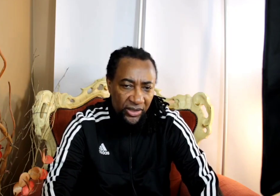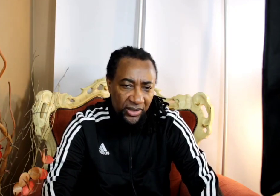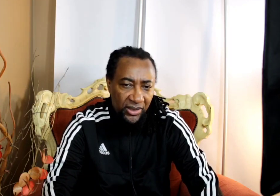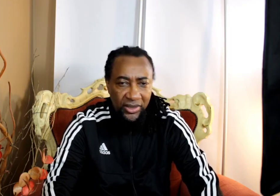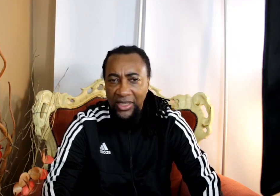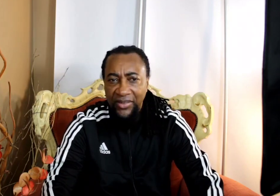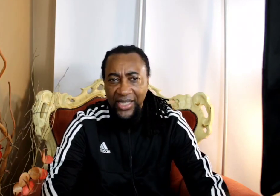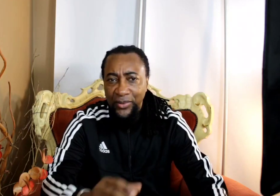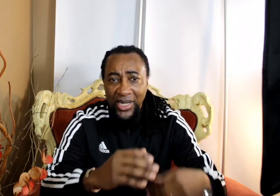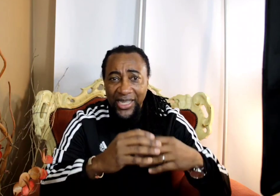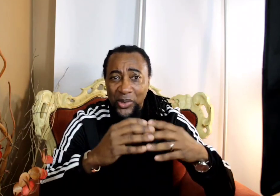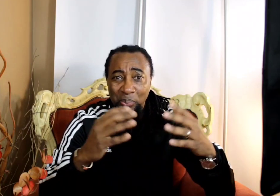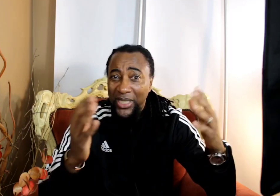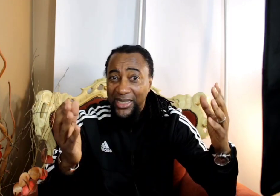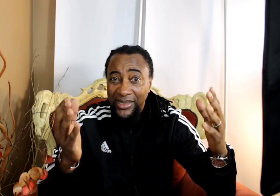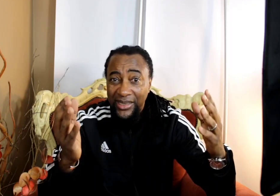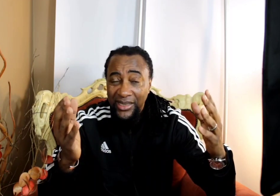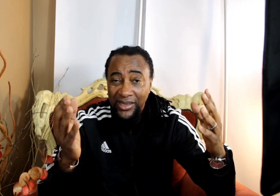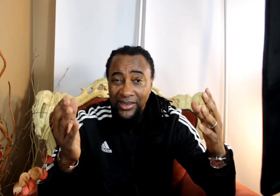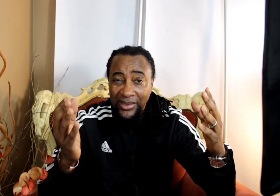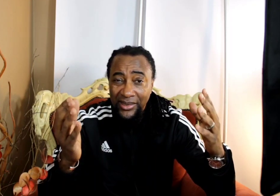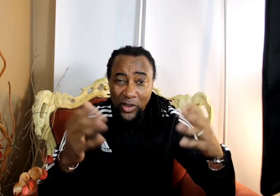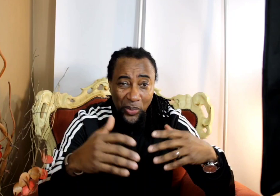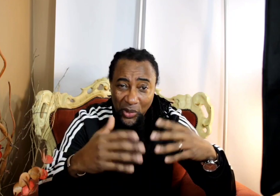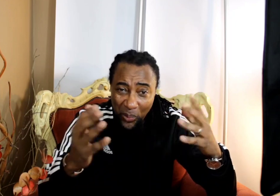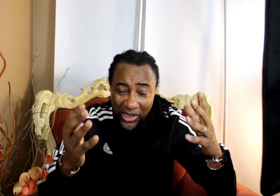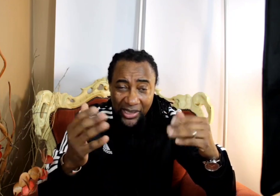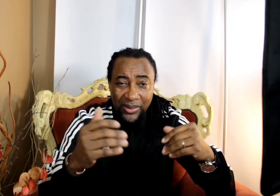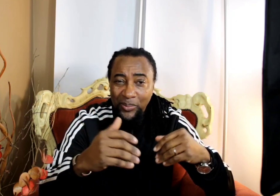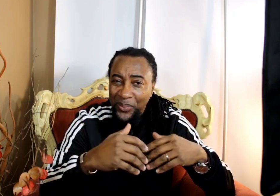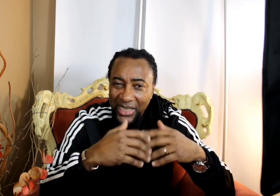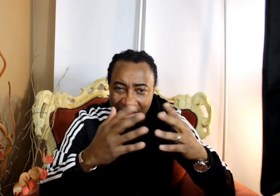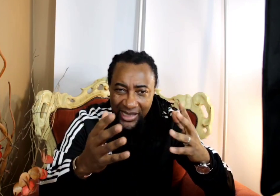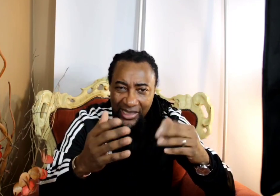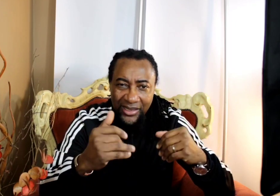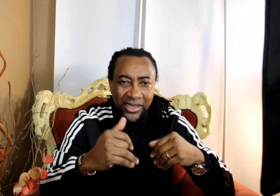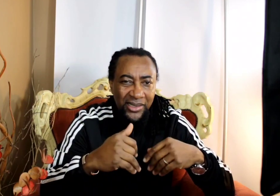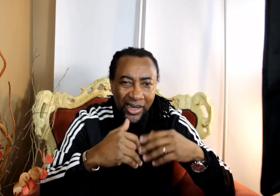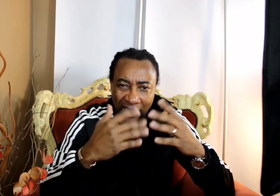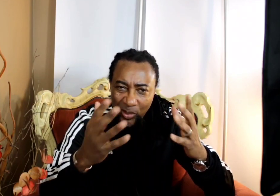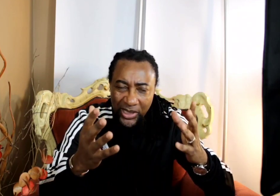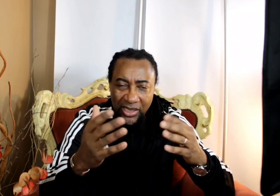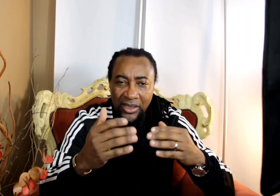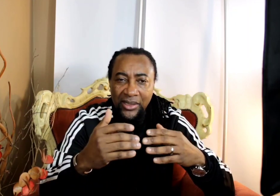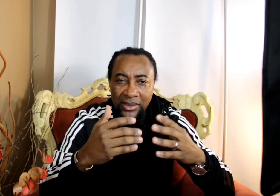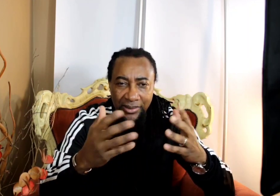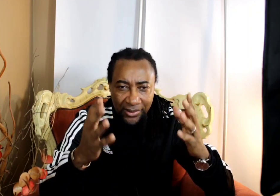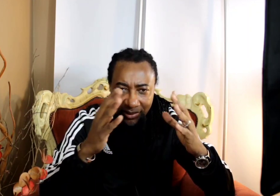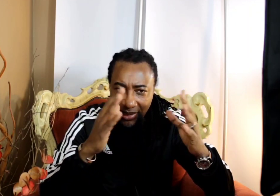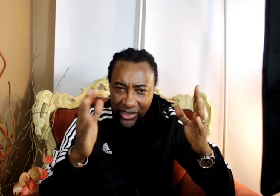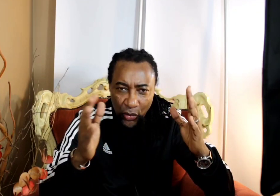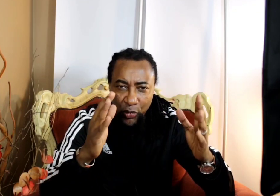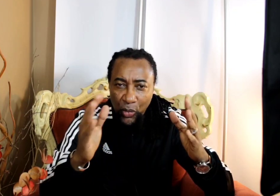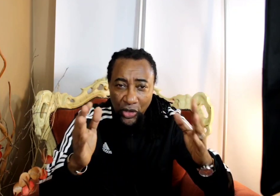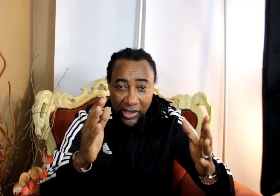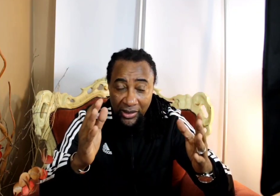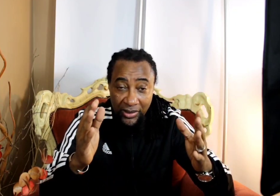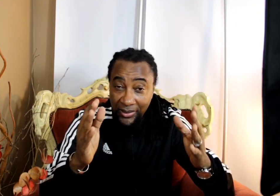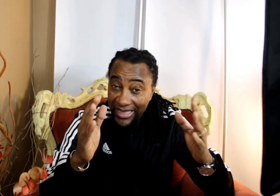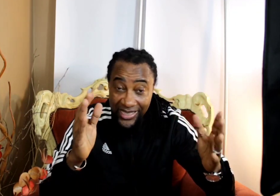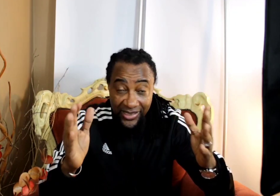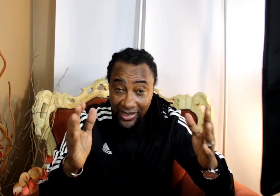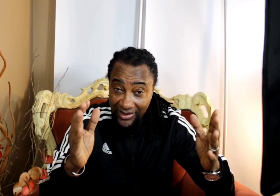the region. So you never get really getting a plane, jump on a plane, paying ticket, accommodation, they can do it